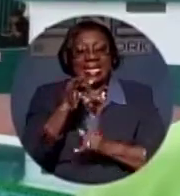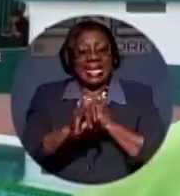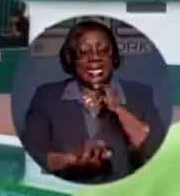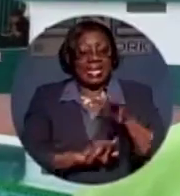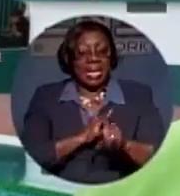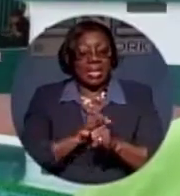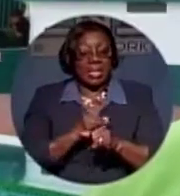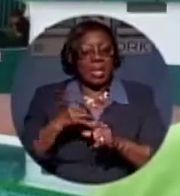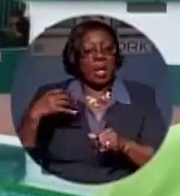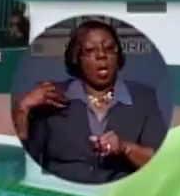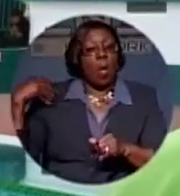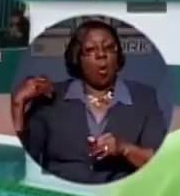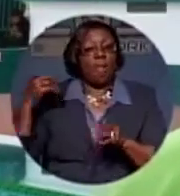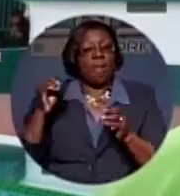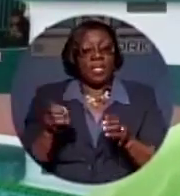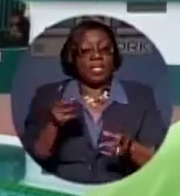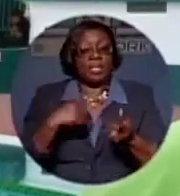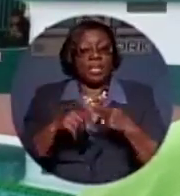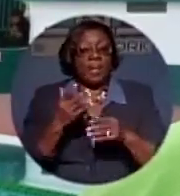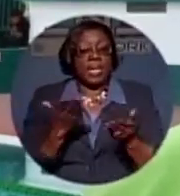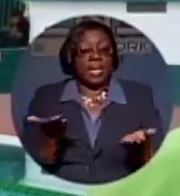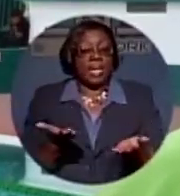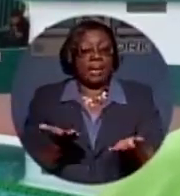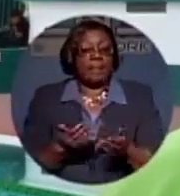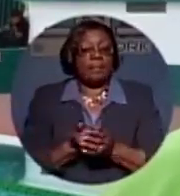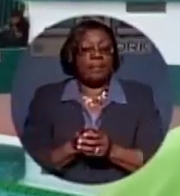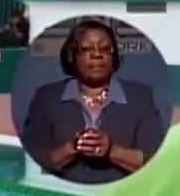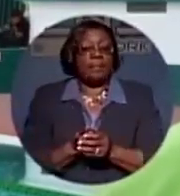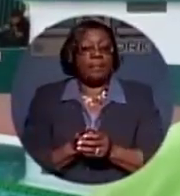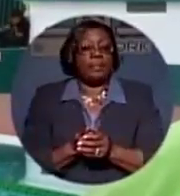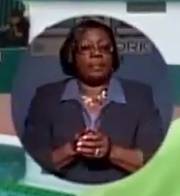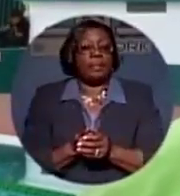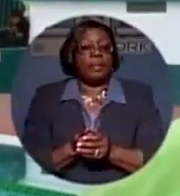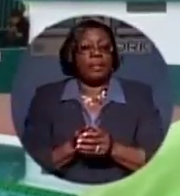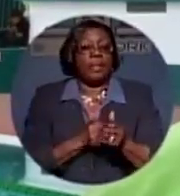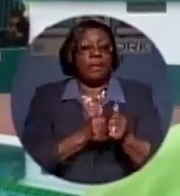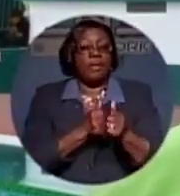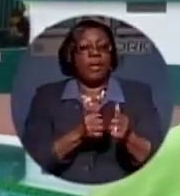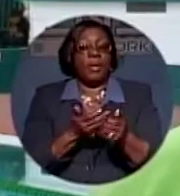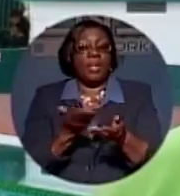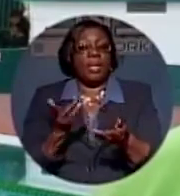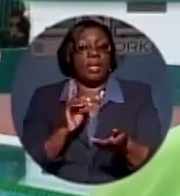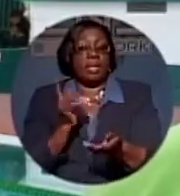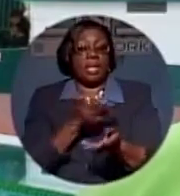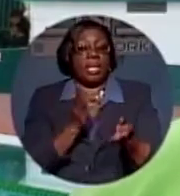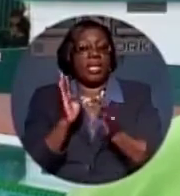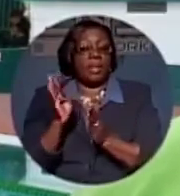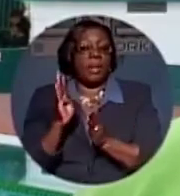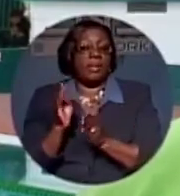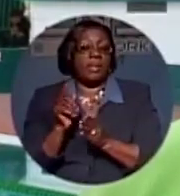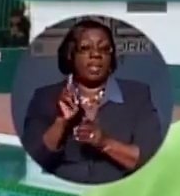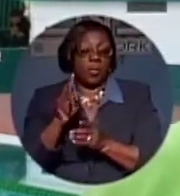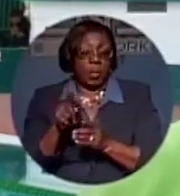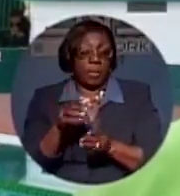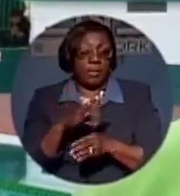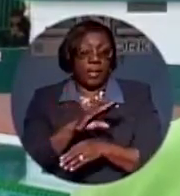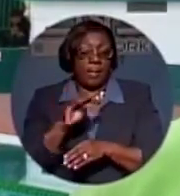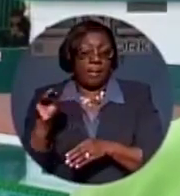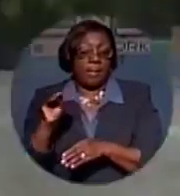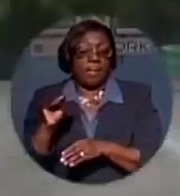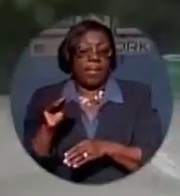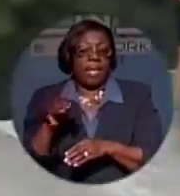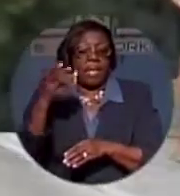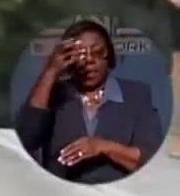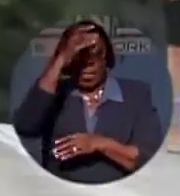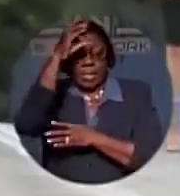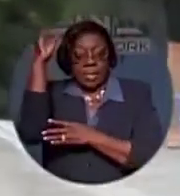officials coming in. We have qualified officials, 4 of us here in the Bahamas, of which I am one of them, along with our president, Mr.